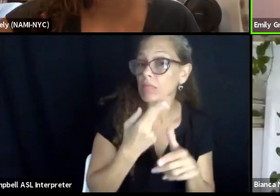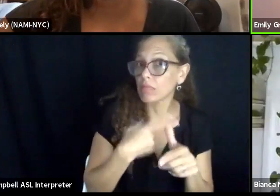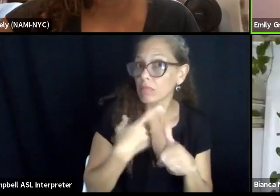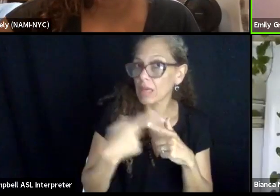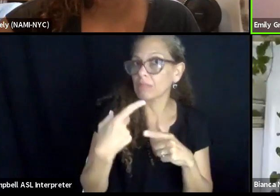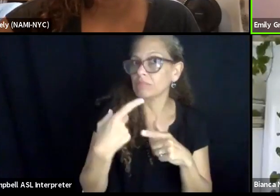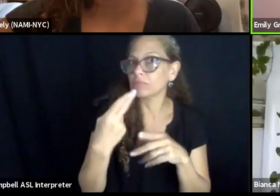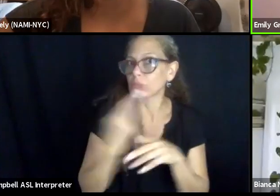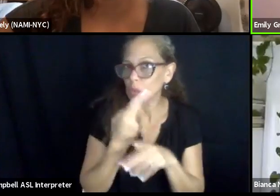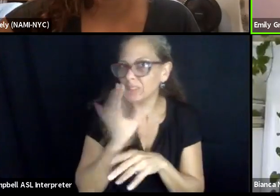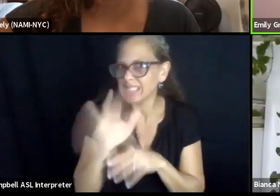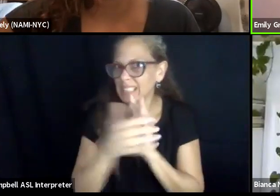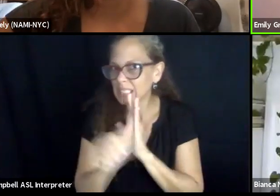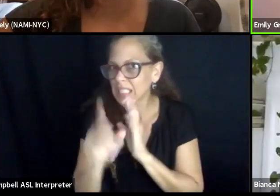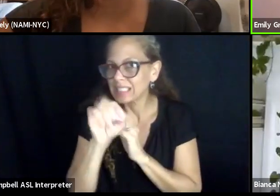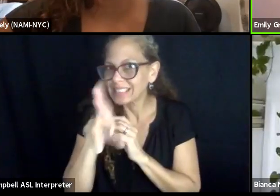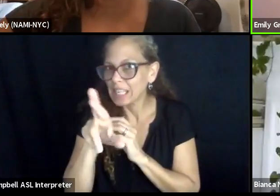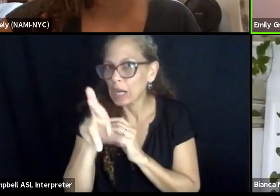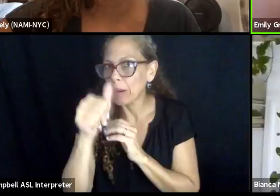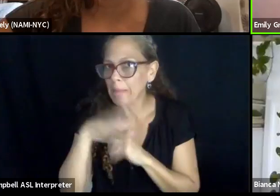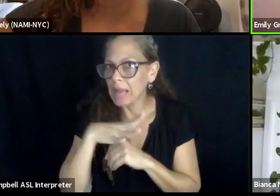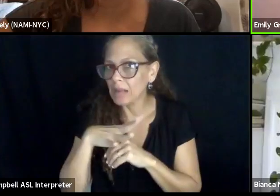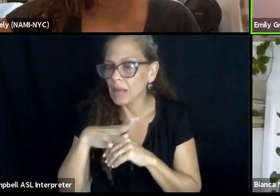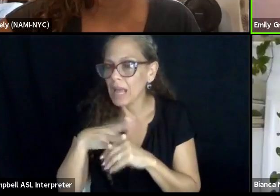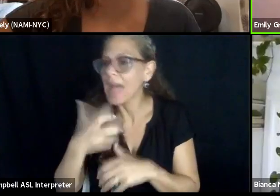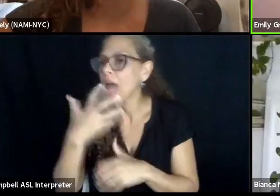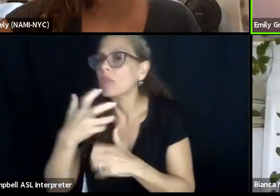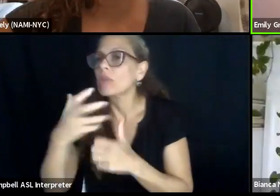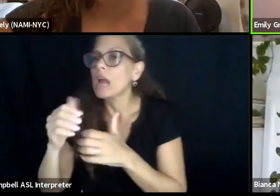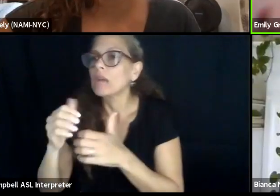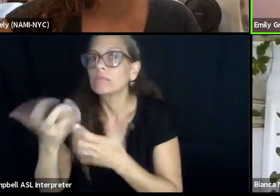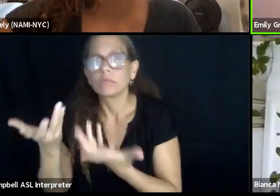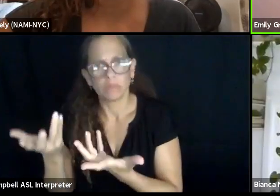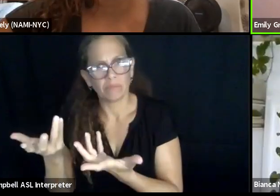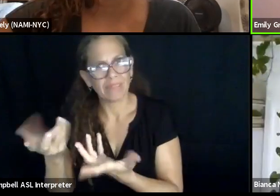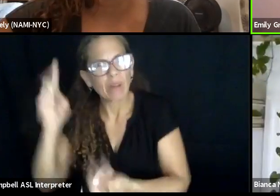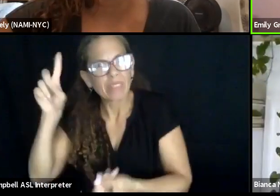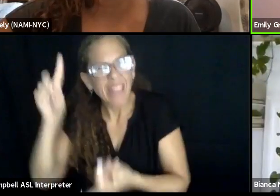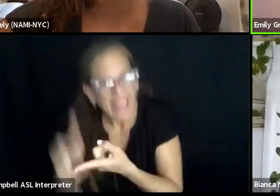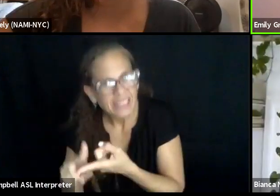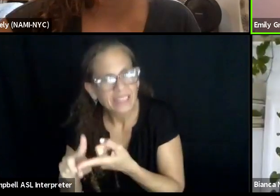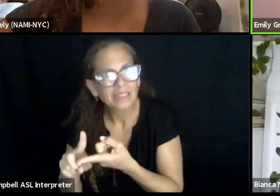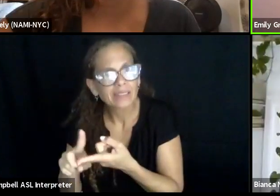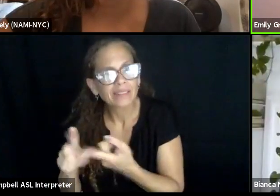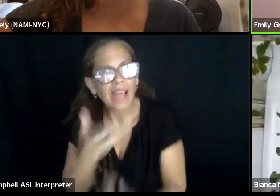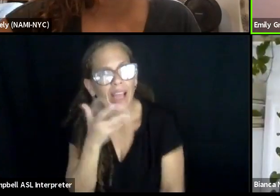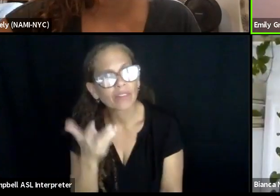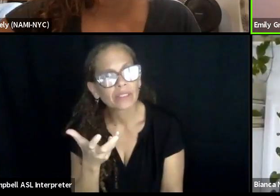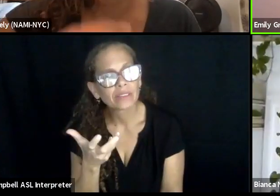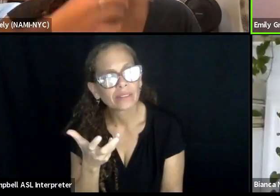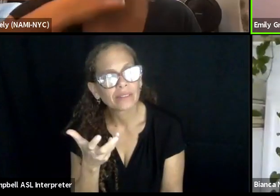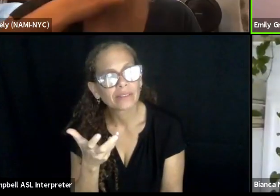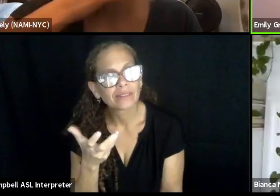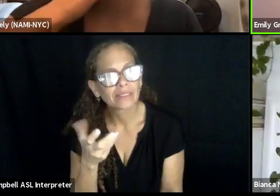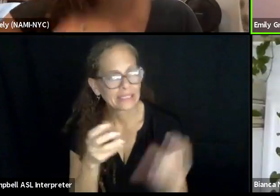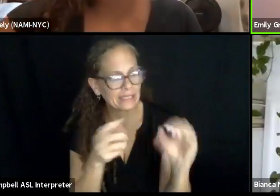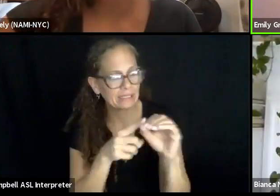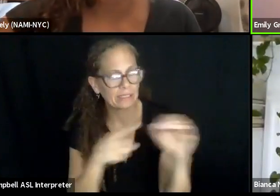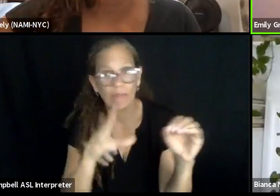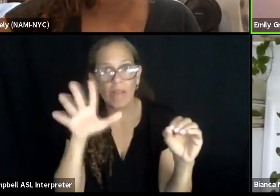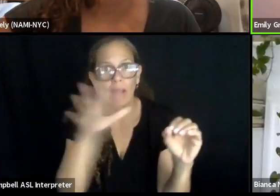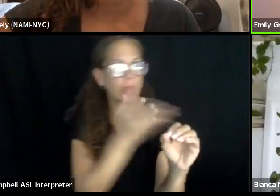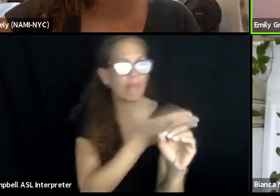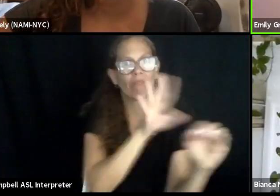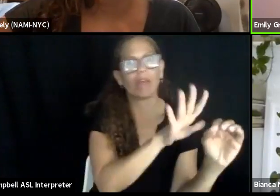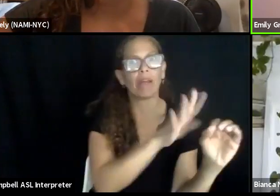couldn't argue with the evidence, which was that I was less angry after doing Dear Man, let's just say. And